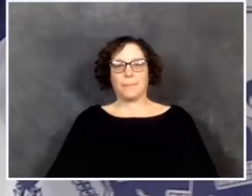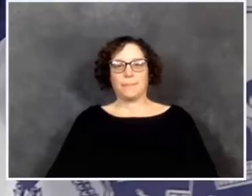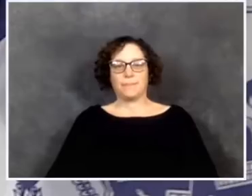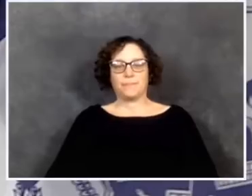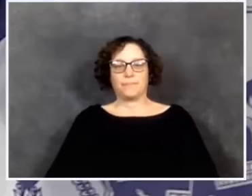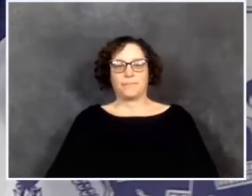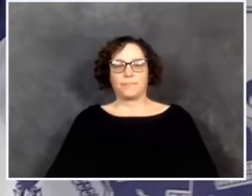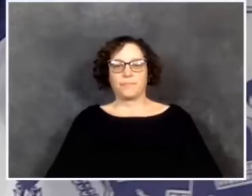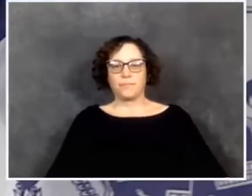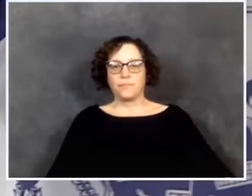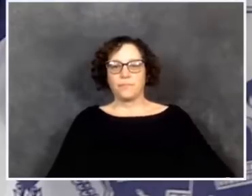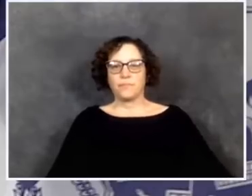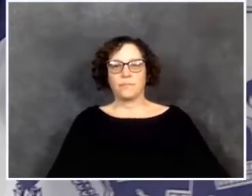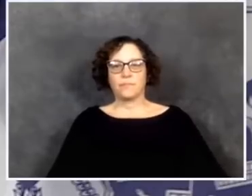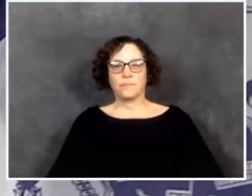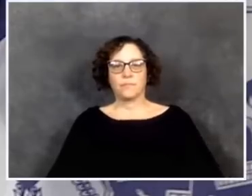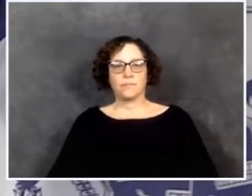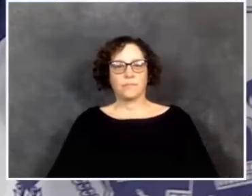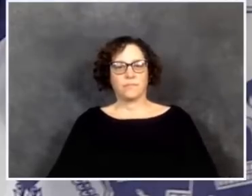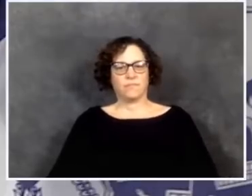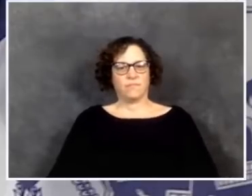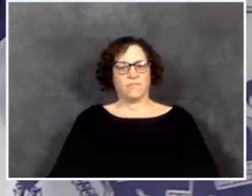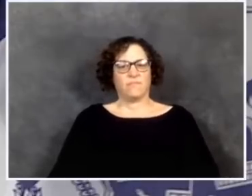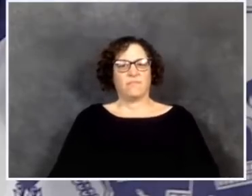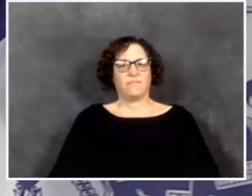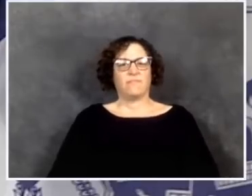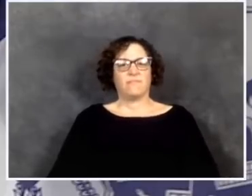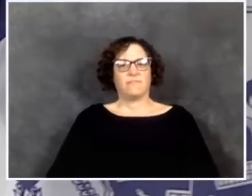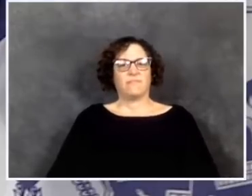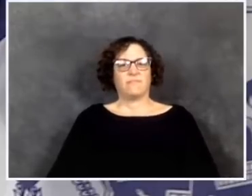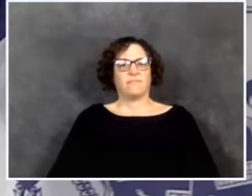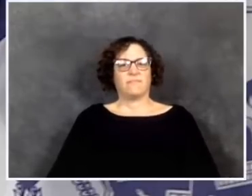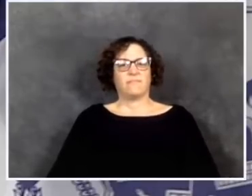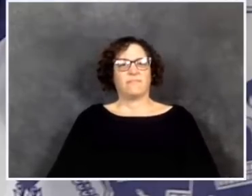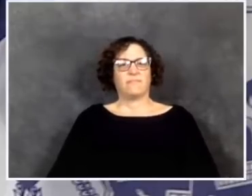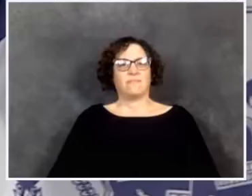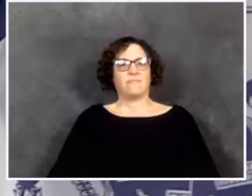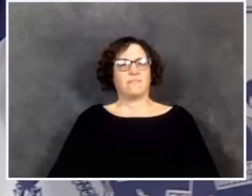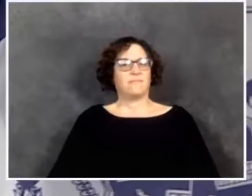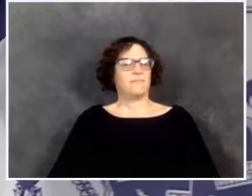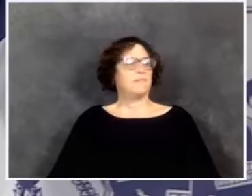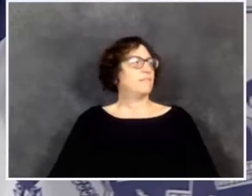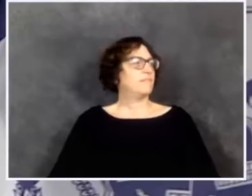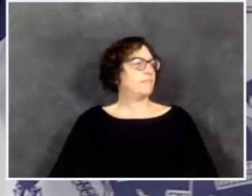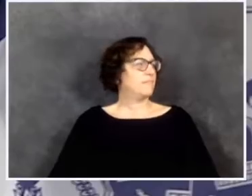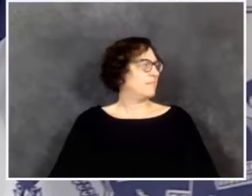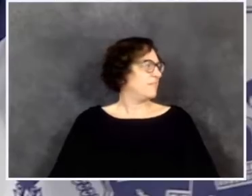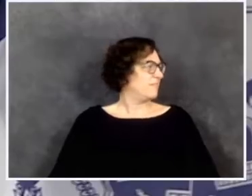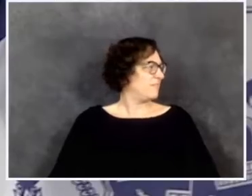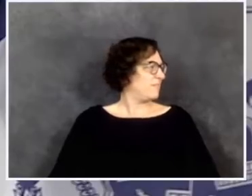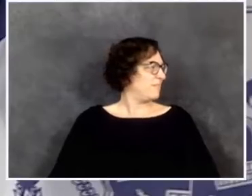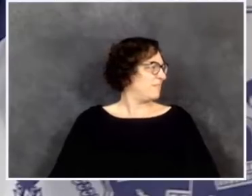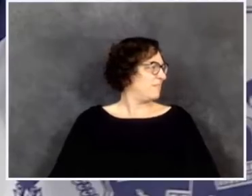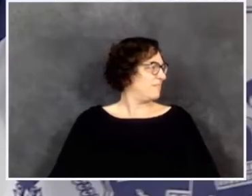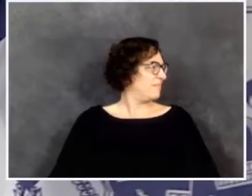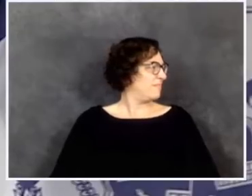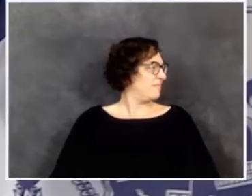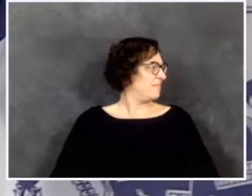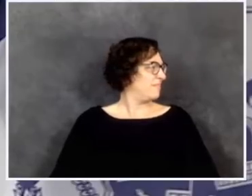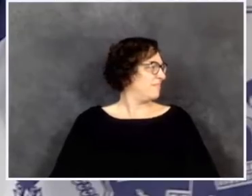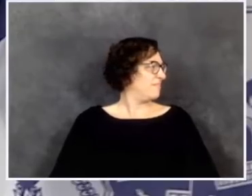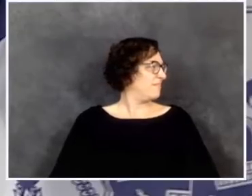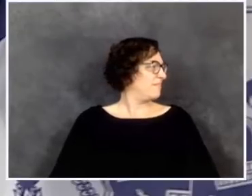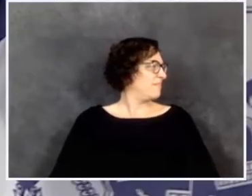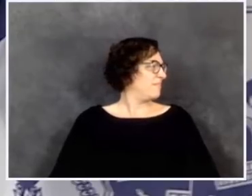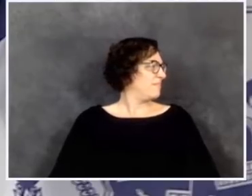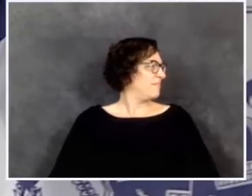Entendemos su labor y les estamos dando alivio y refuerzos.